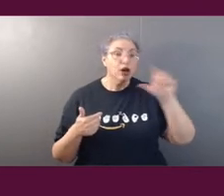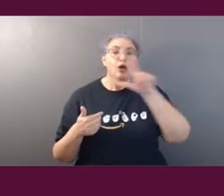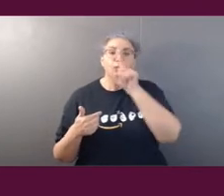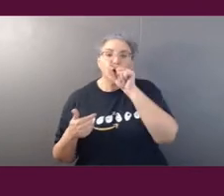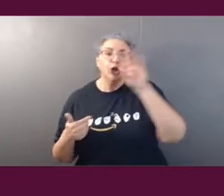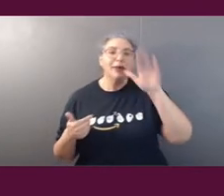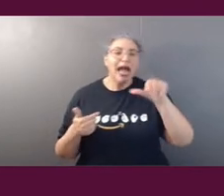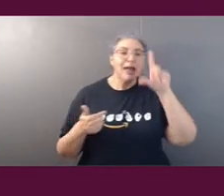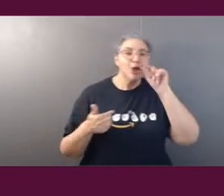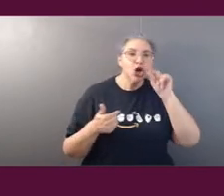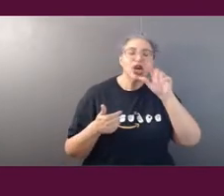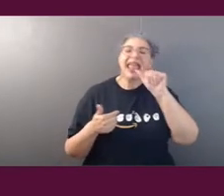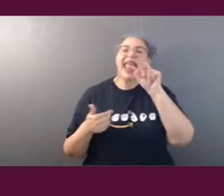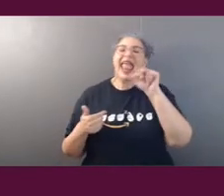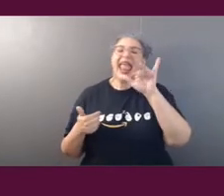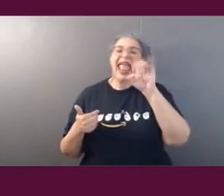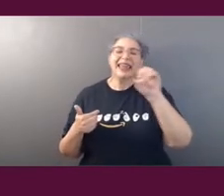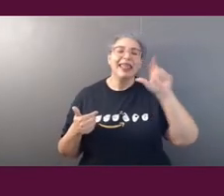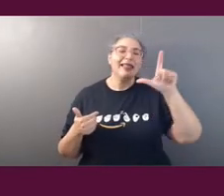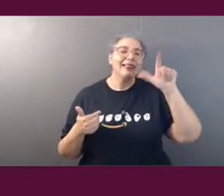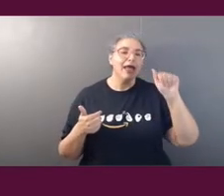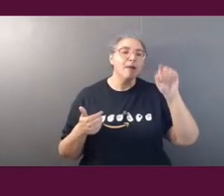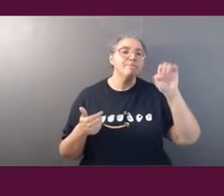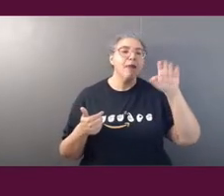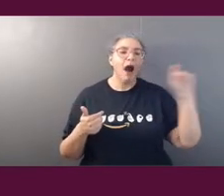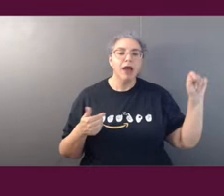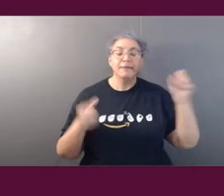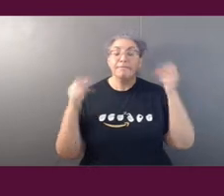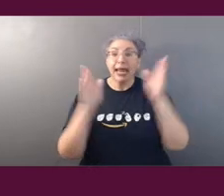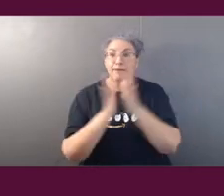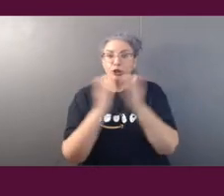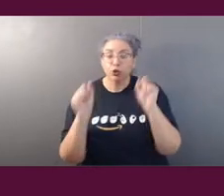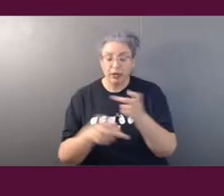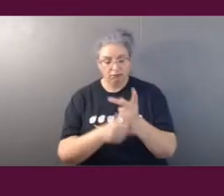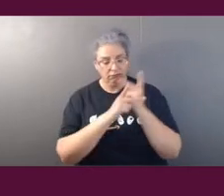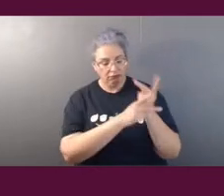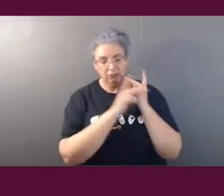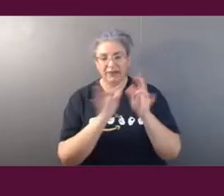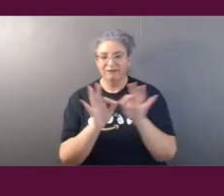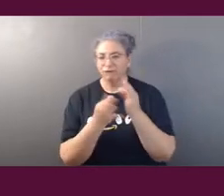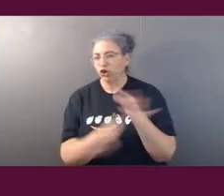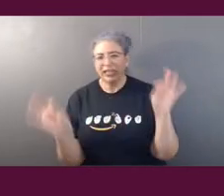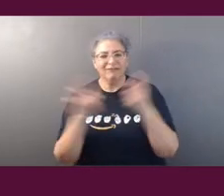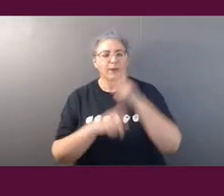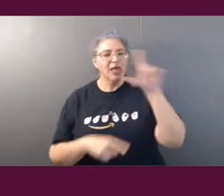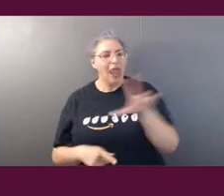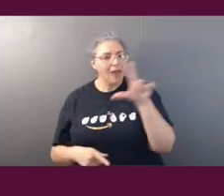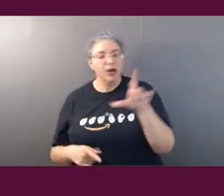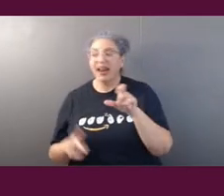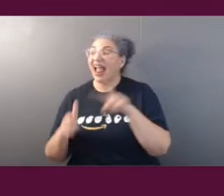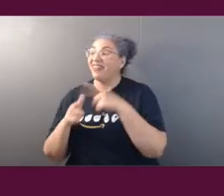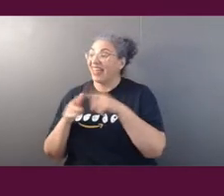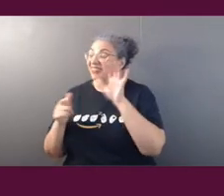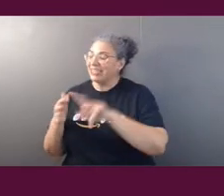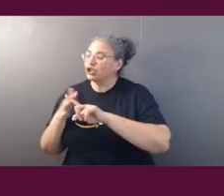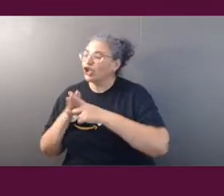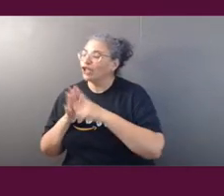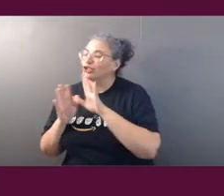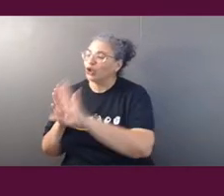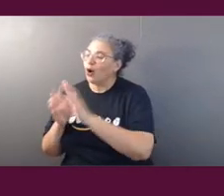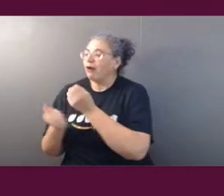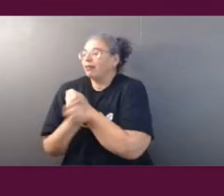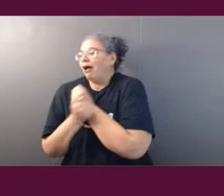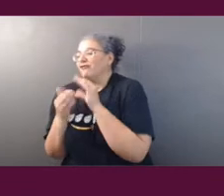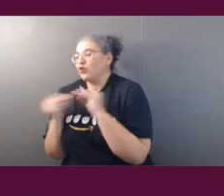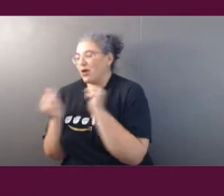by Annie Lamott. Like there's so many books that you can get for free at your local library, and start there and just really start to form a love of